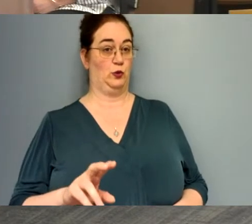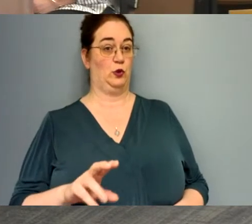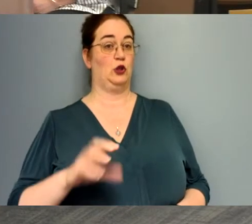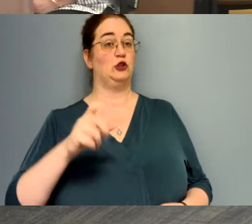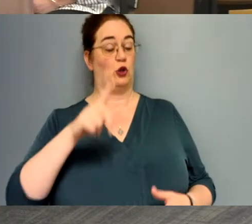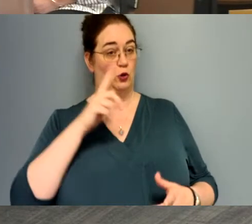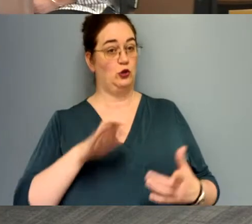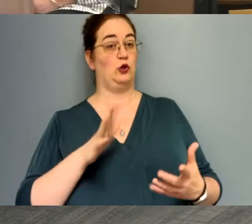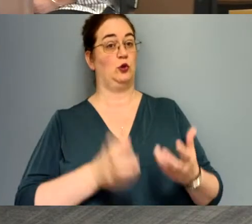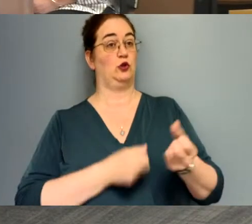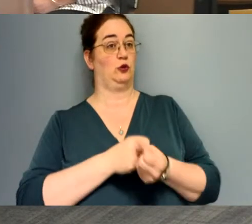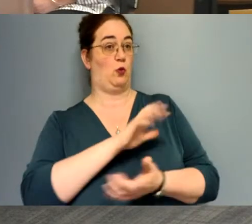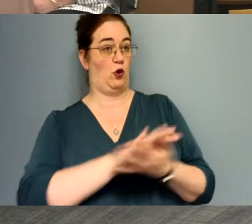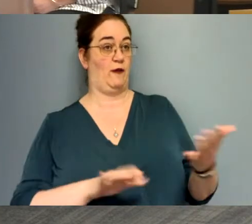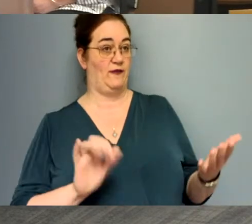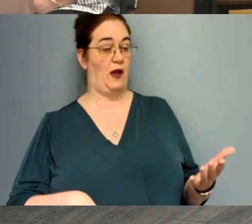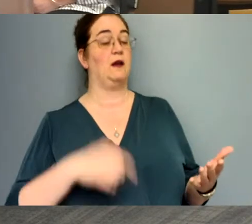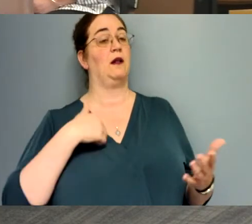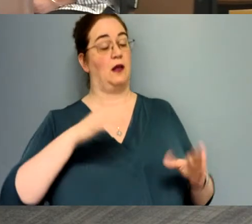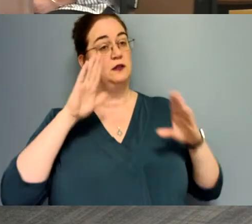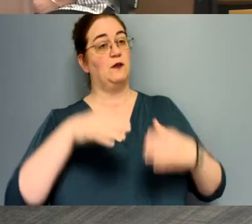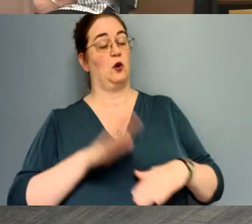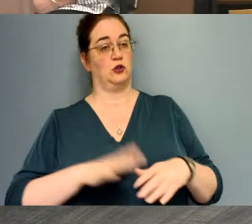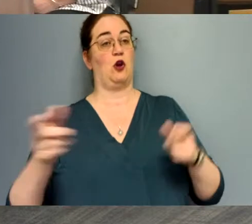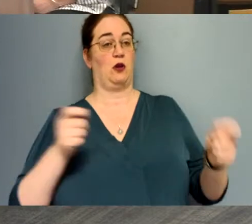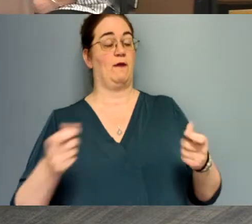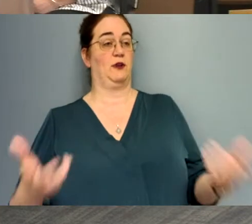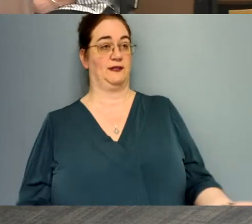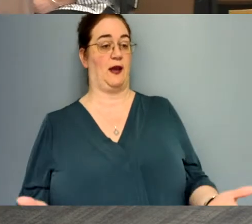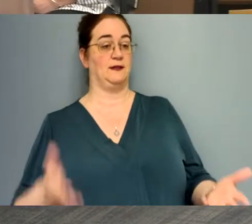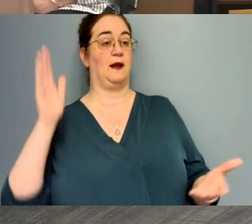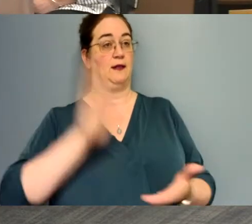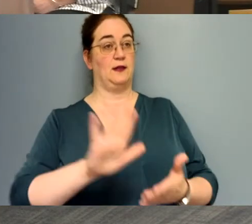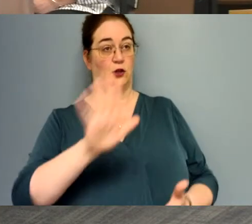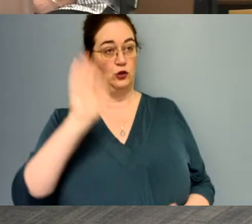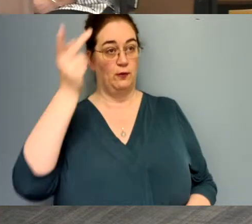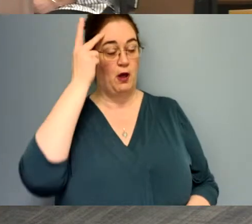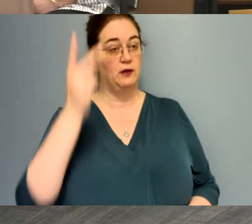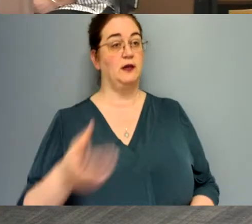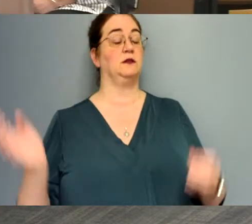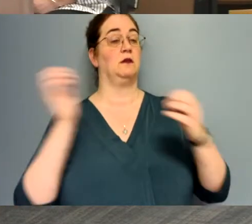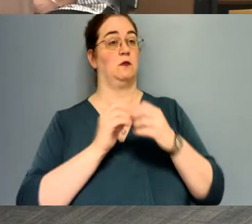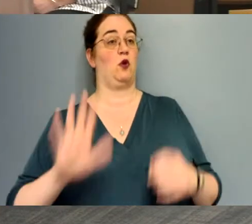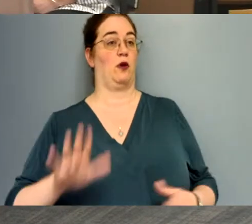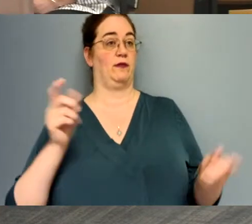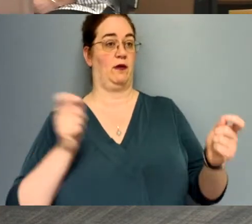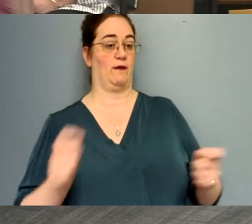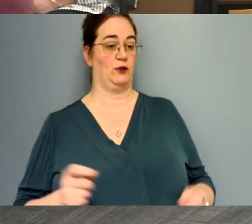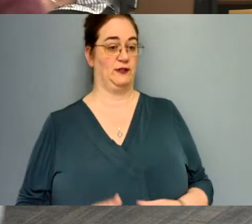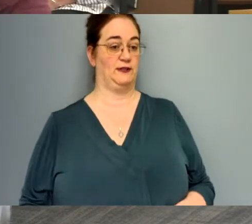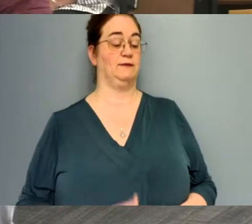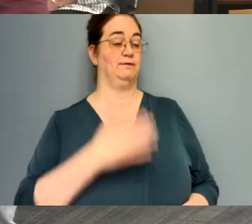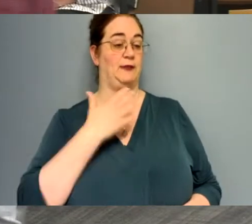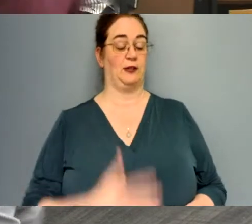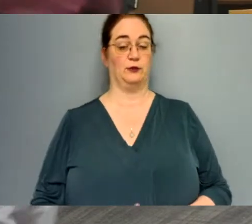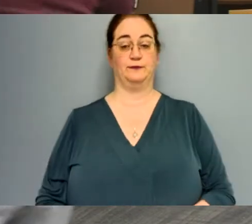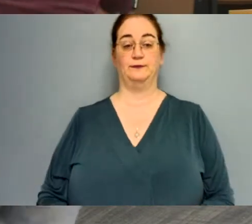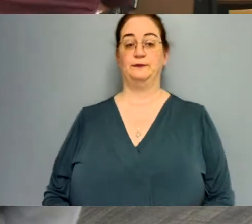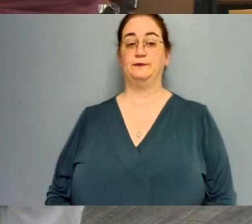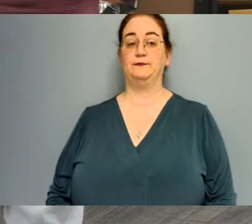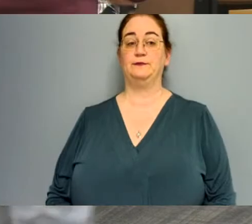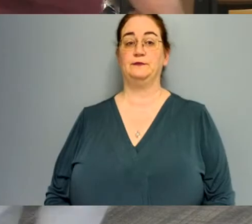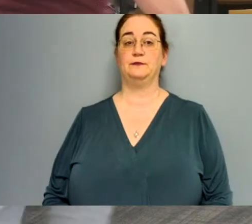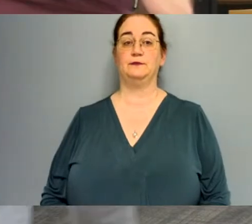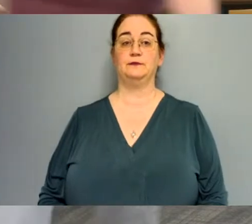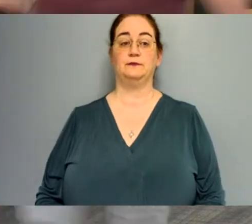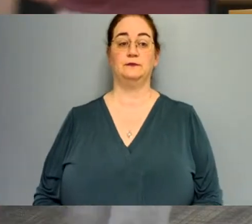do support all of that. Let's focus on governance, guys. Less on your politics, more on the governance. Thank you.